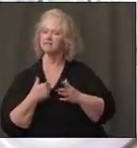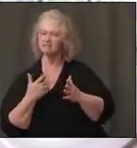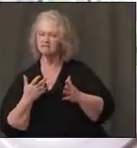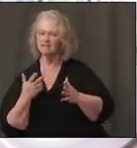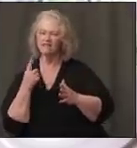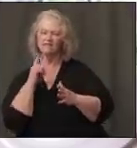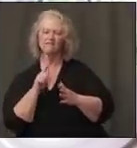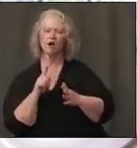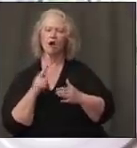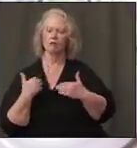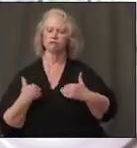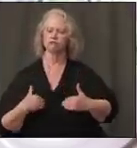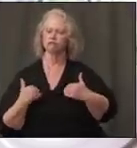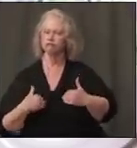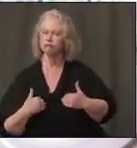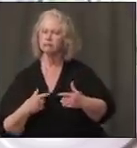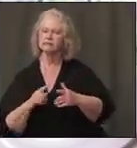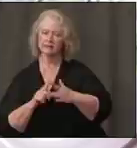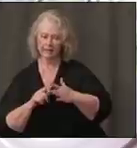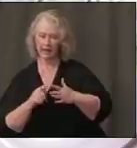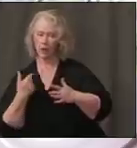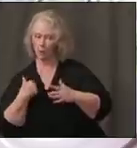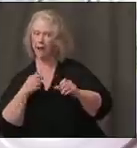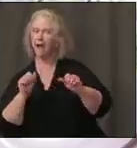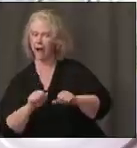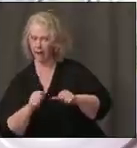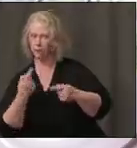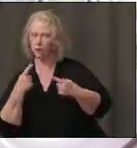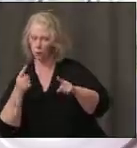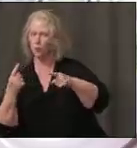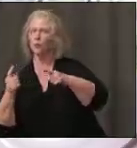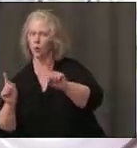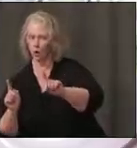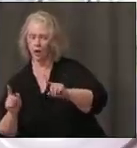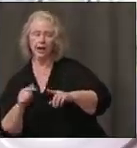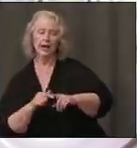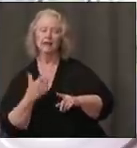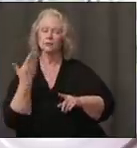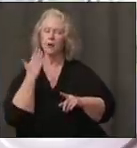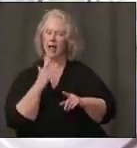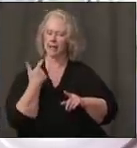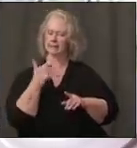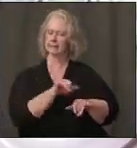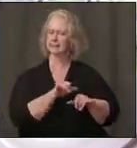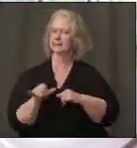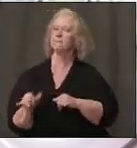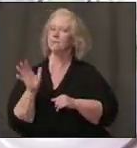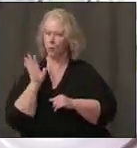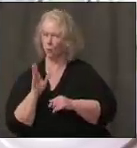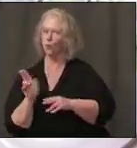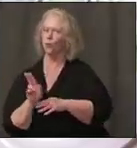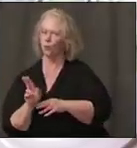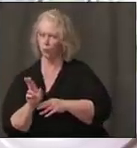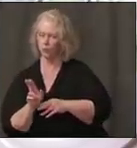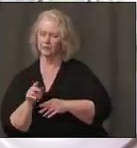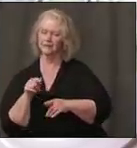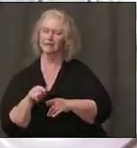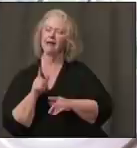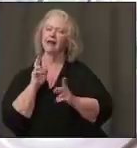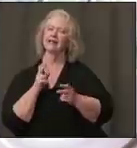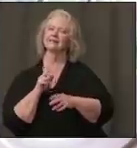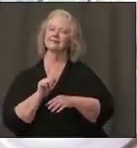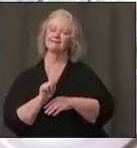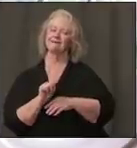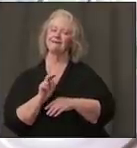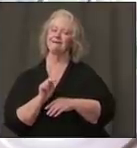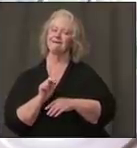respiratory syncytial virus, but there's every reason to believe that we should be able to manufacture at scale therapeutic antibodies that can provide both